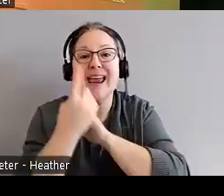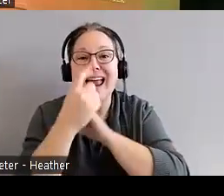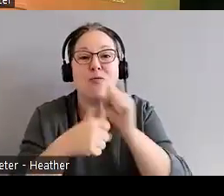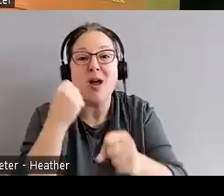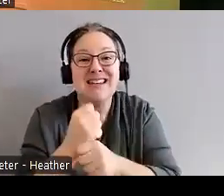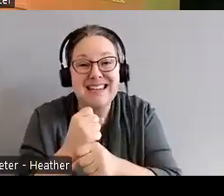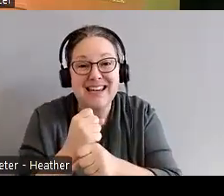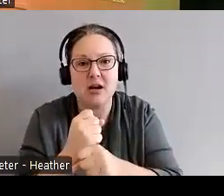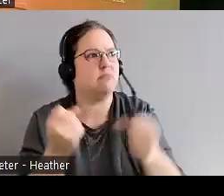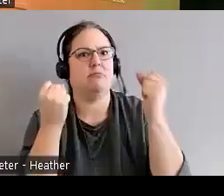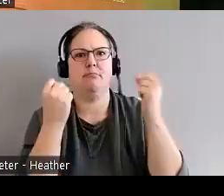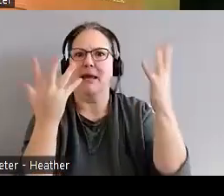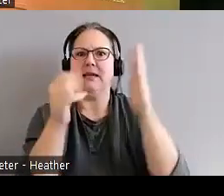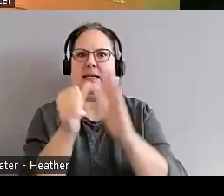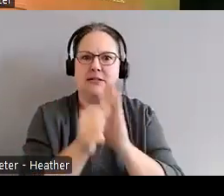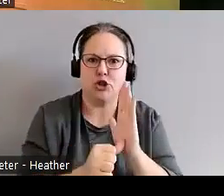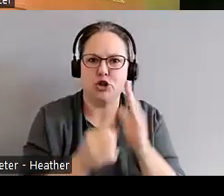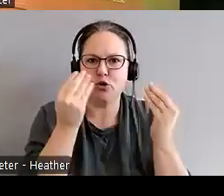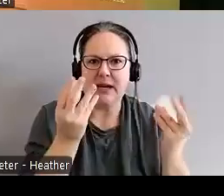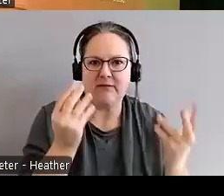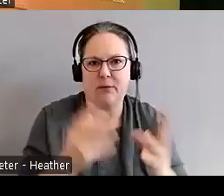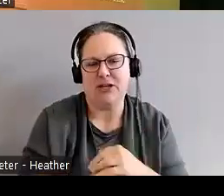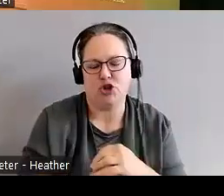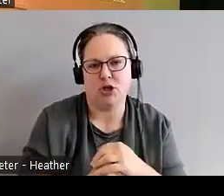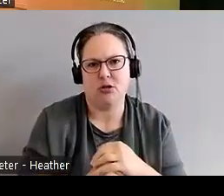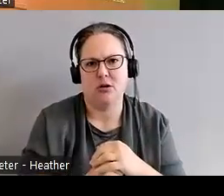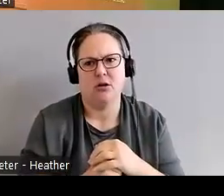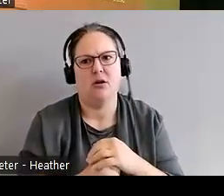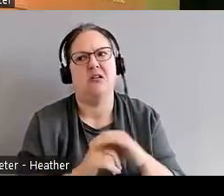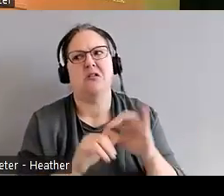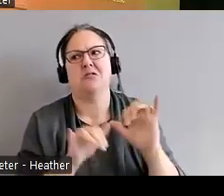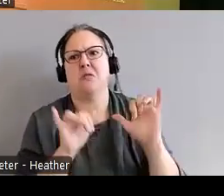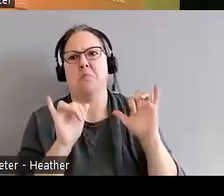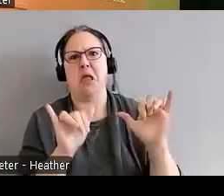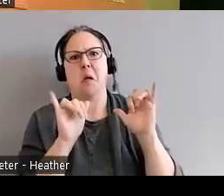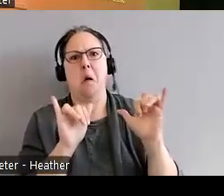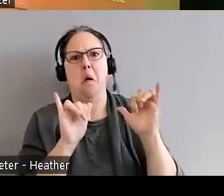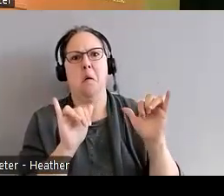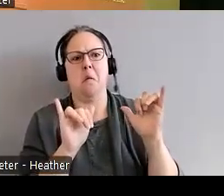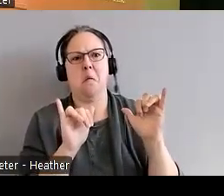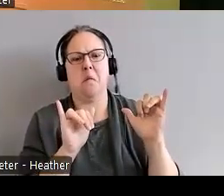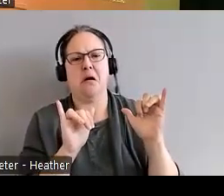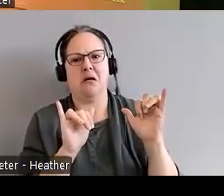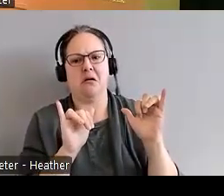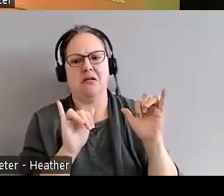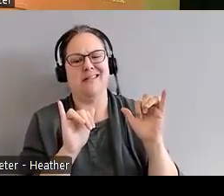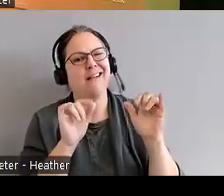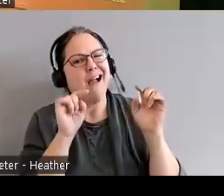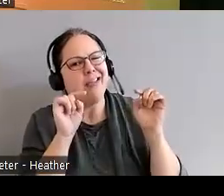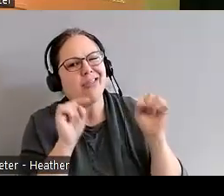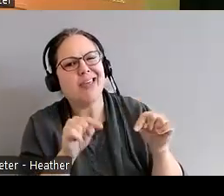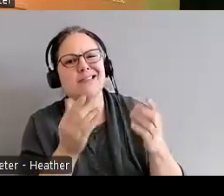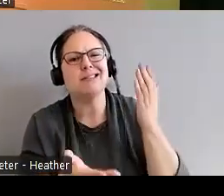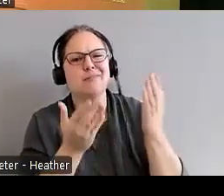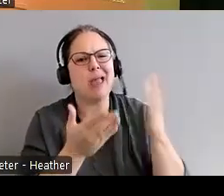hospital. Okay. So I'm thinking, oh, maybe this is a better clinical research paradigm I